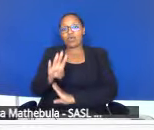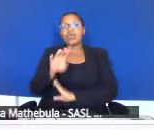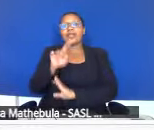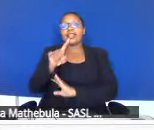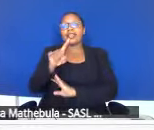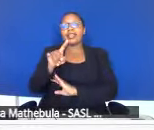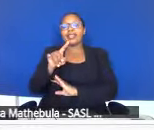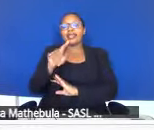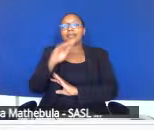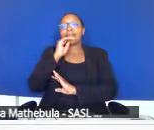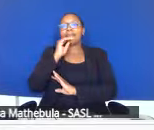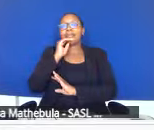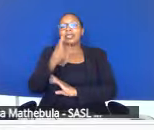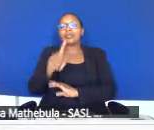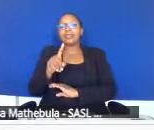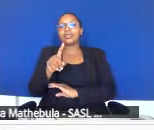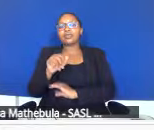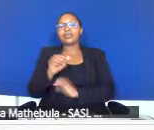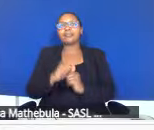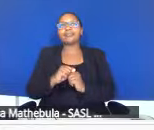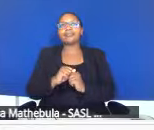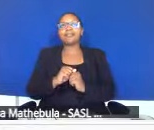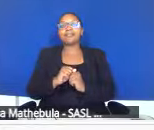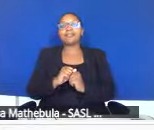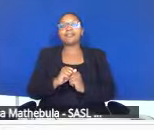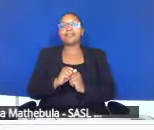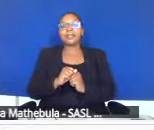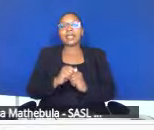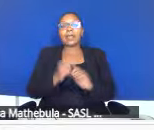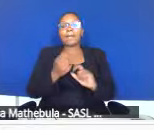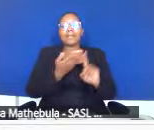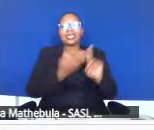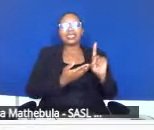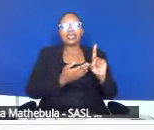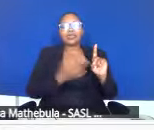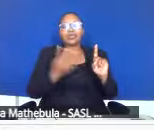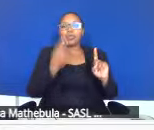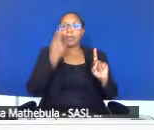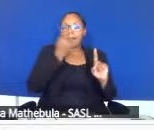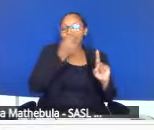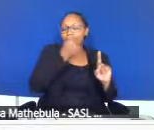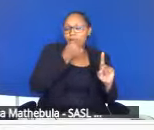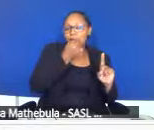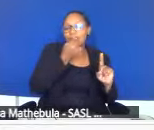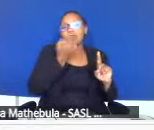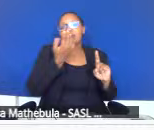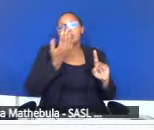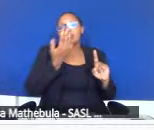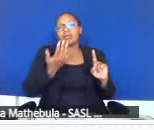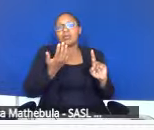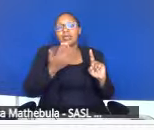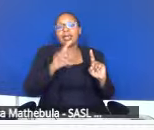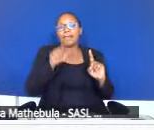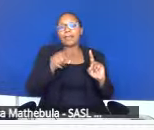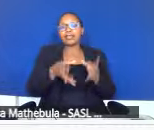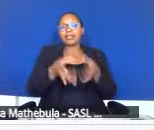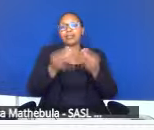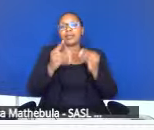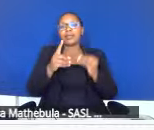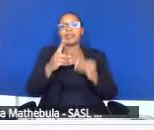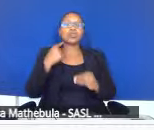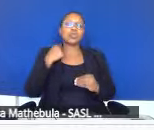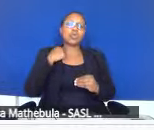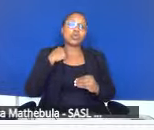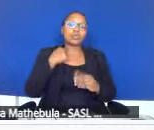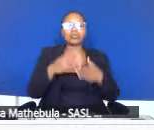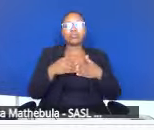your person who has a vision impairment and have to get a guide dog. Obviously, there